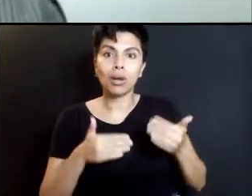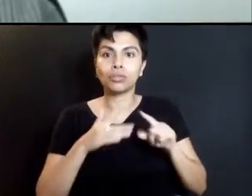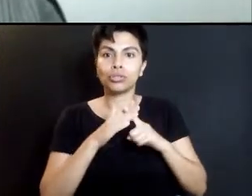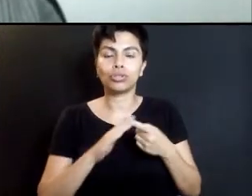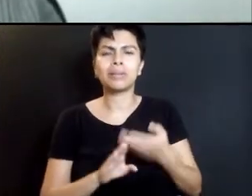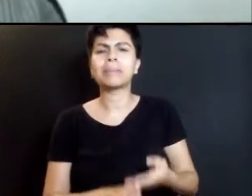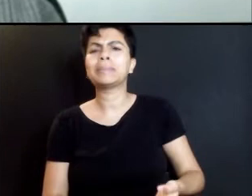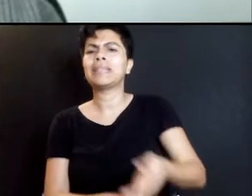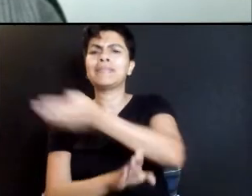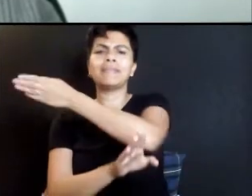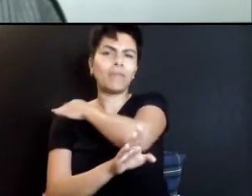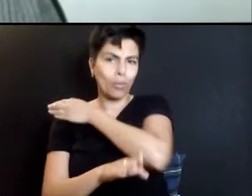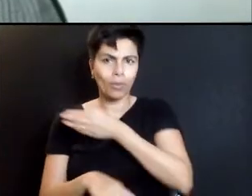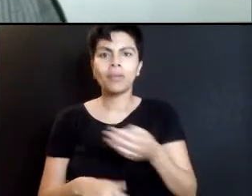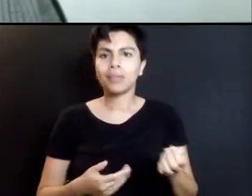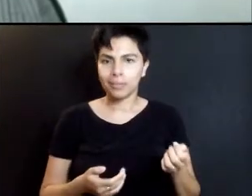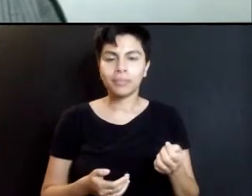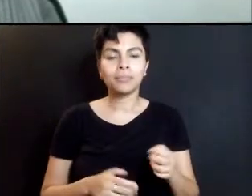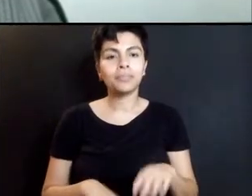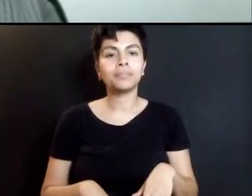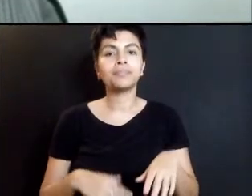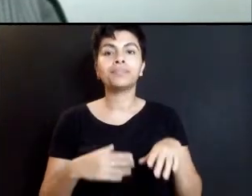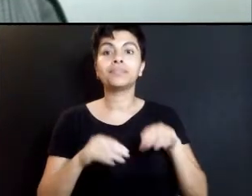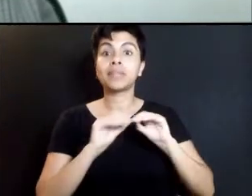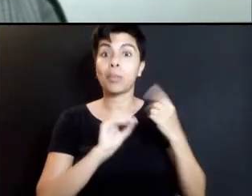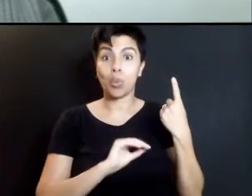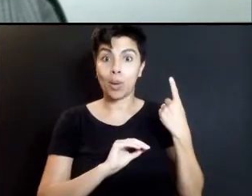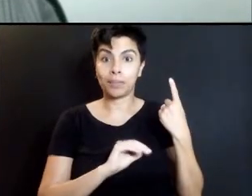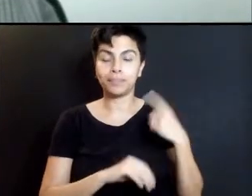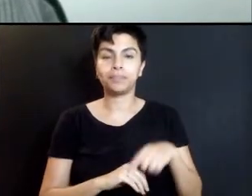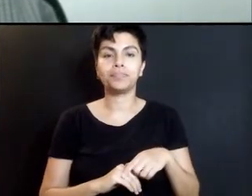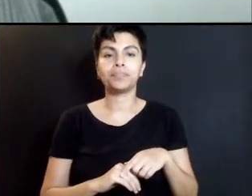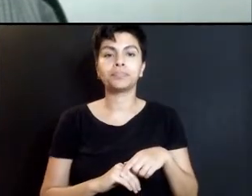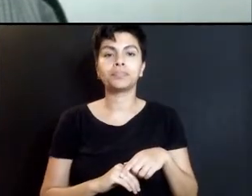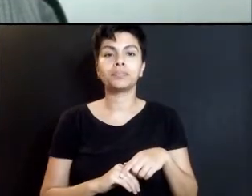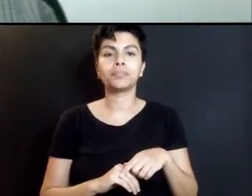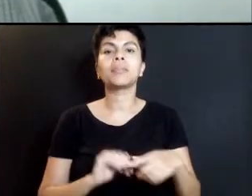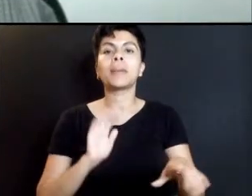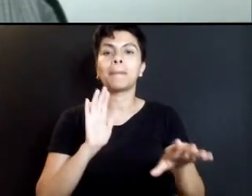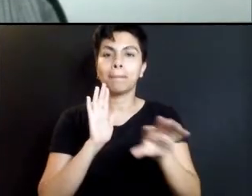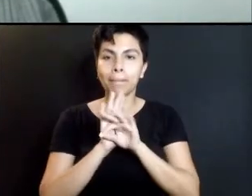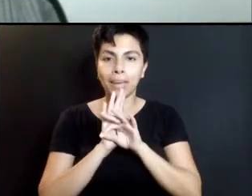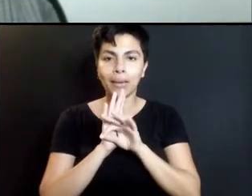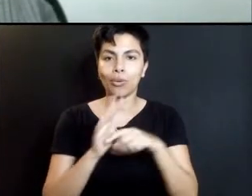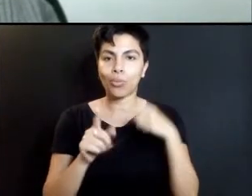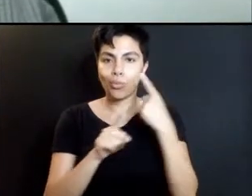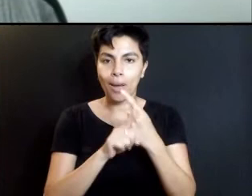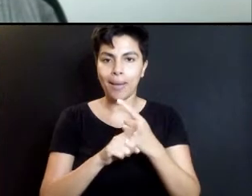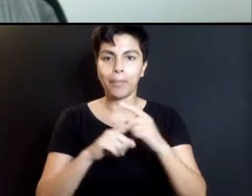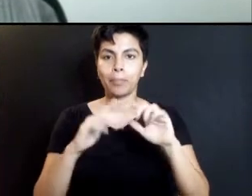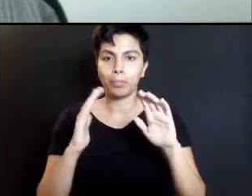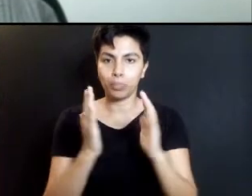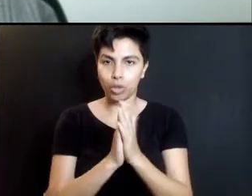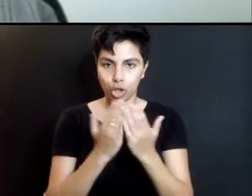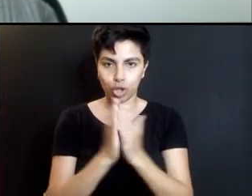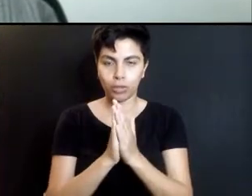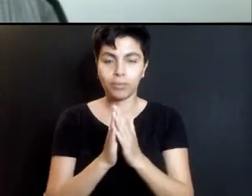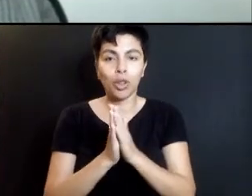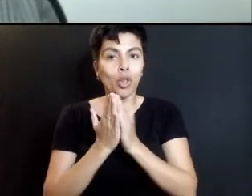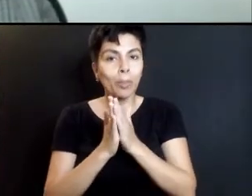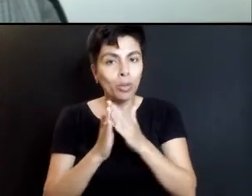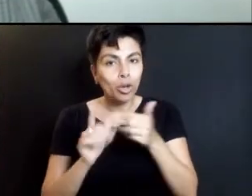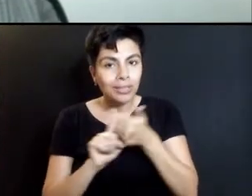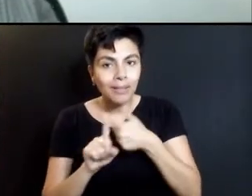way before then. Number one, choose the right book. Pick a book with